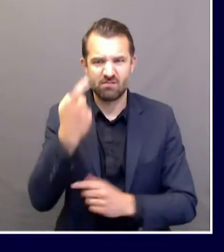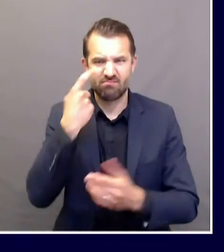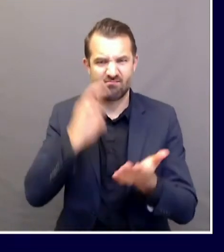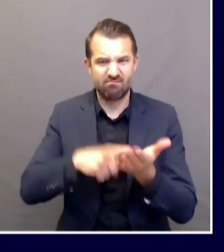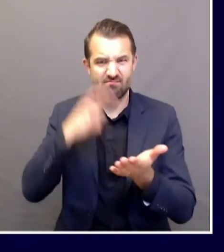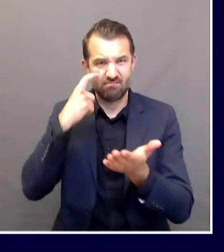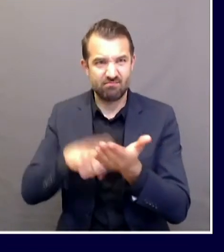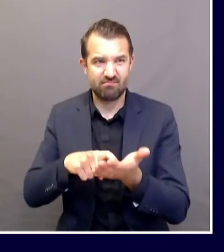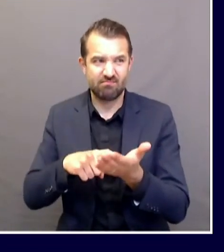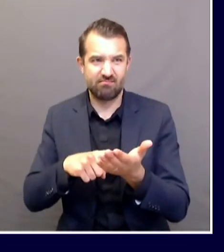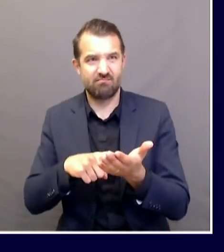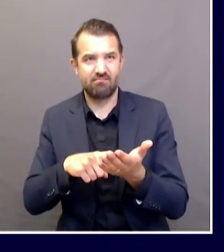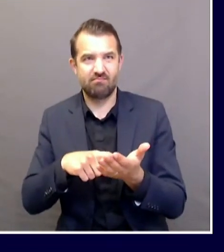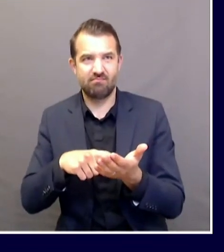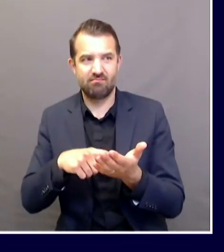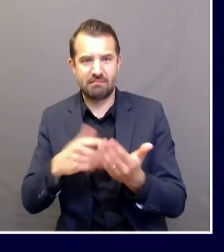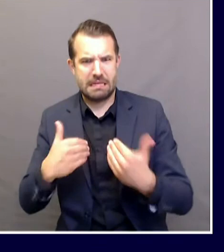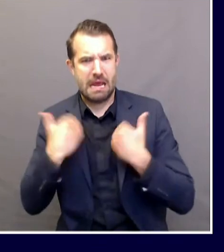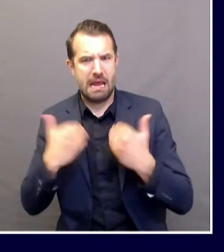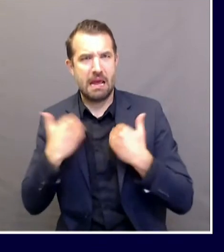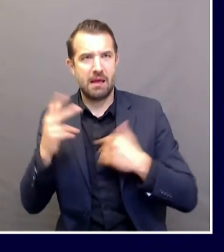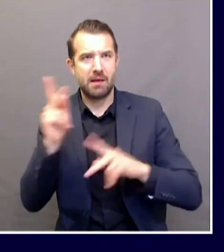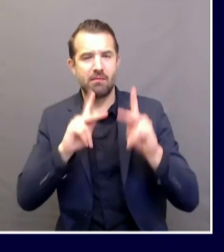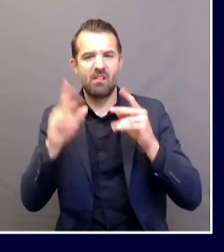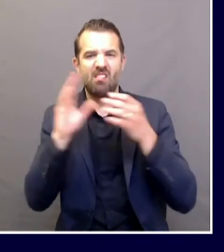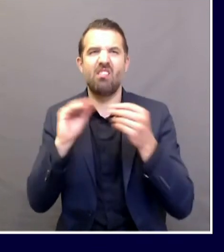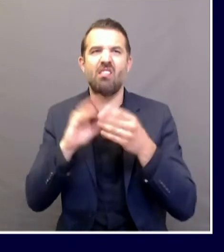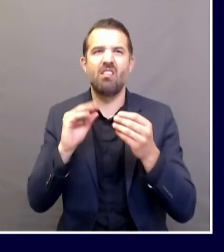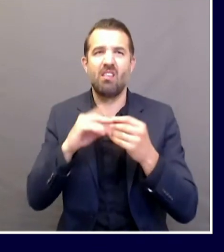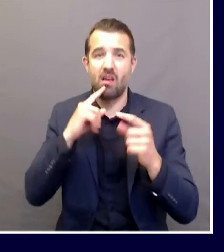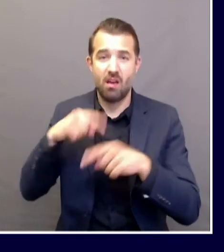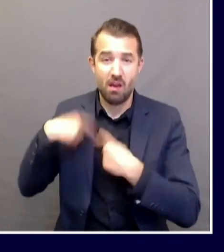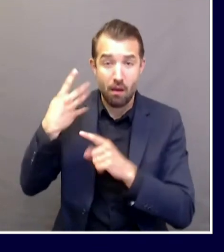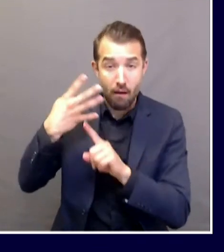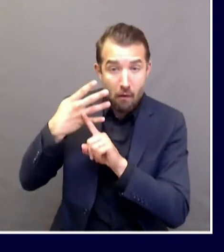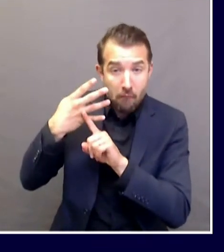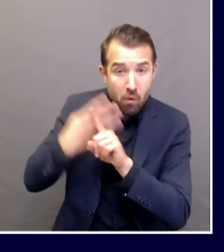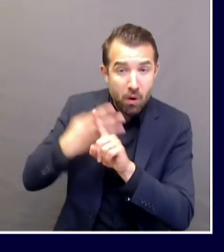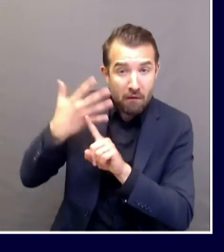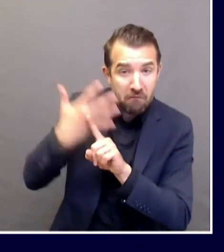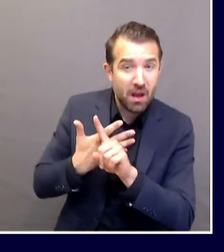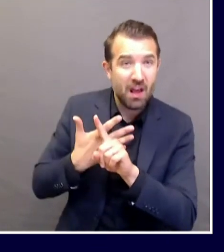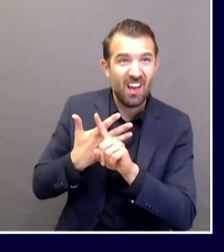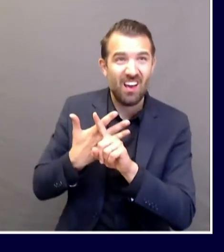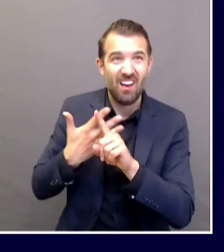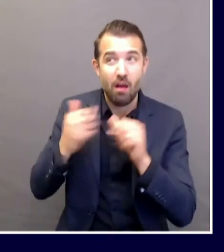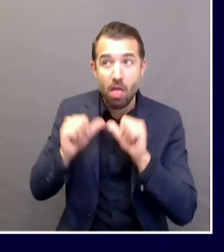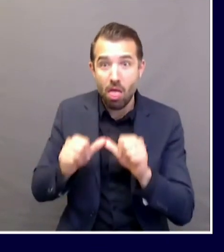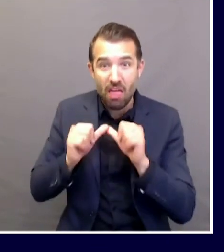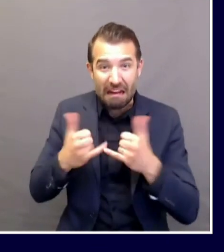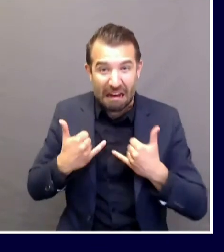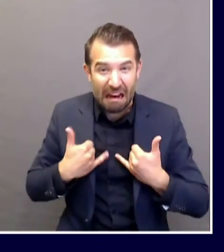COVID. We don't have a good sense of why yet, but there's a lot of research underway to figure that out.